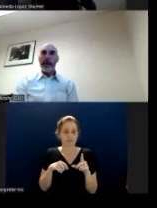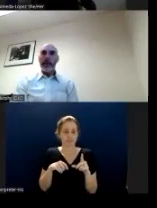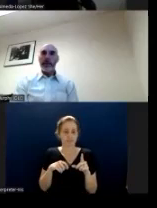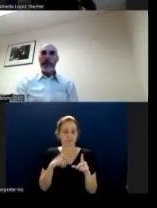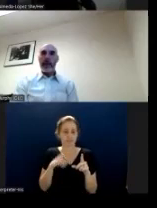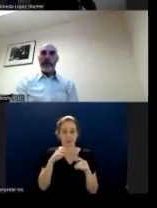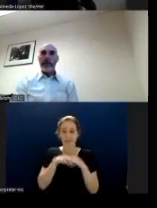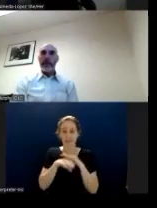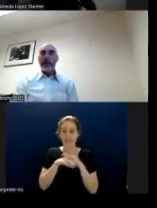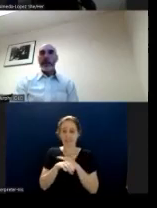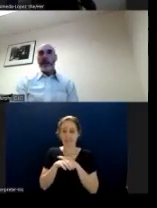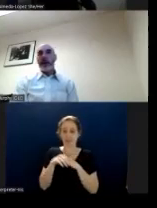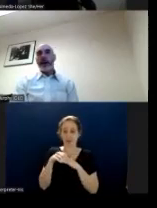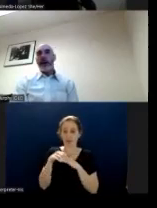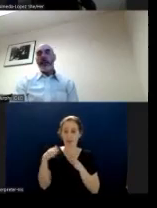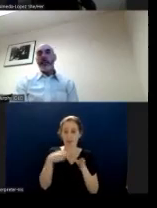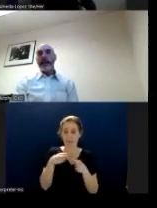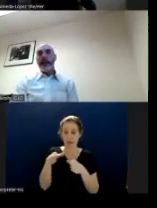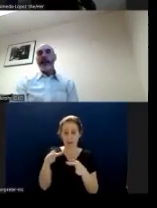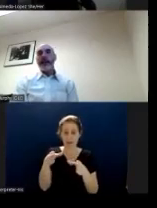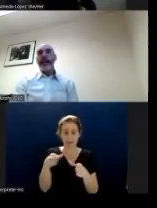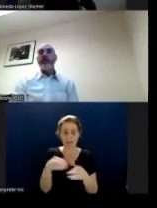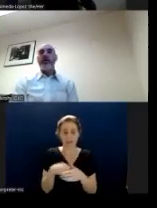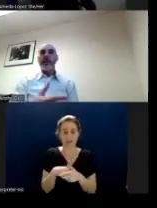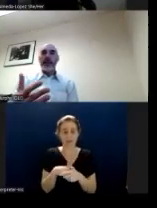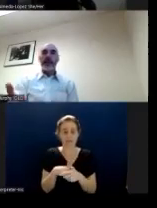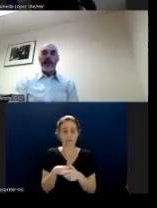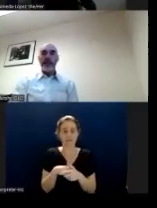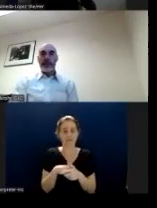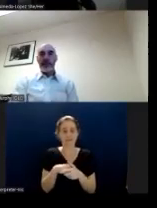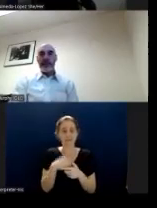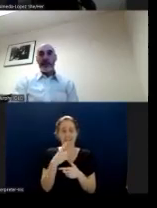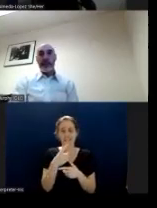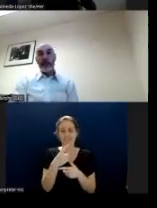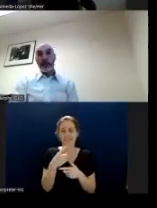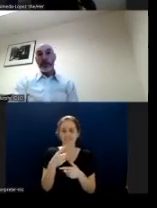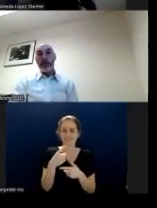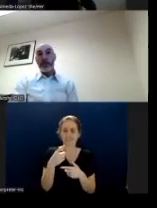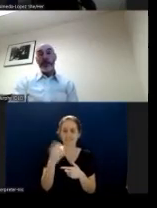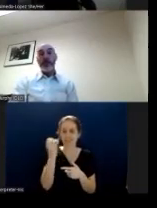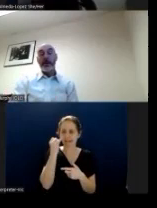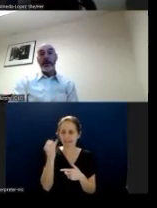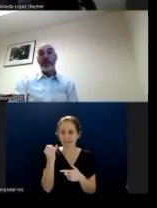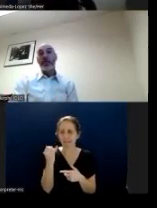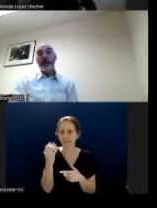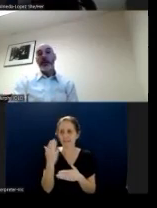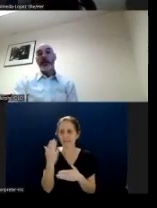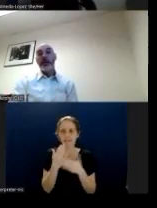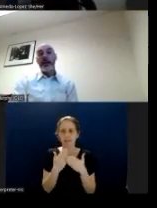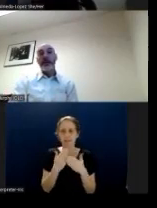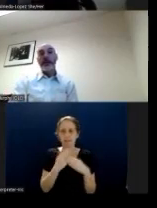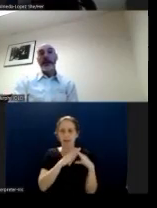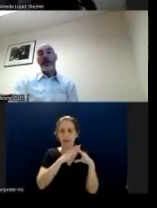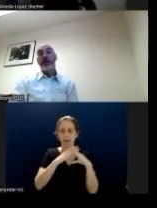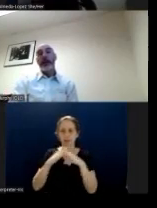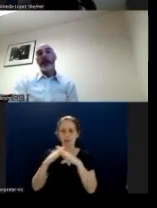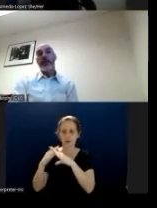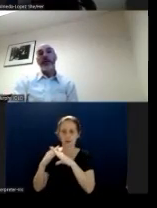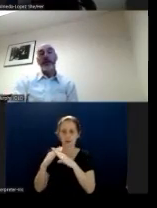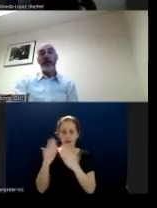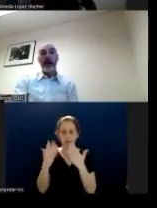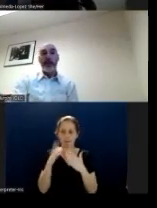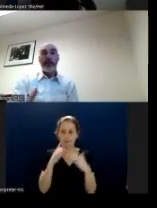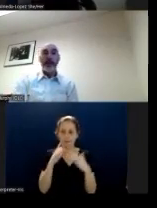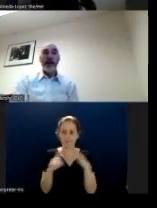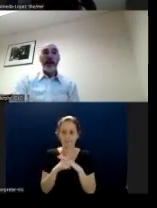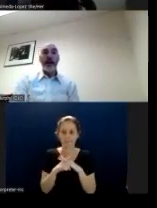accessible path of travel, and kind of gives you a sense of some of the obstructions that could create an issue.